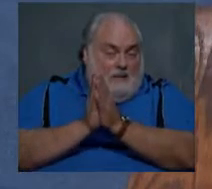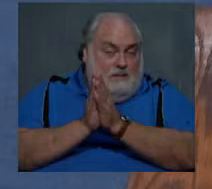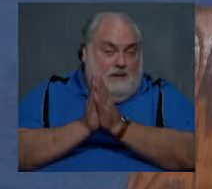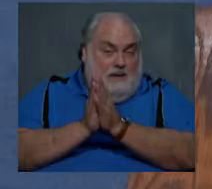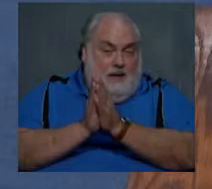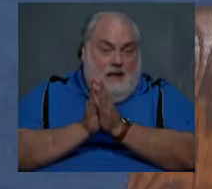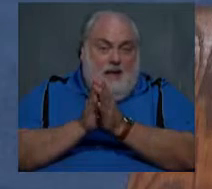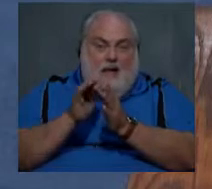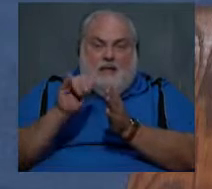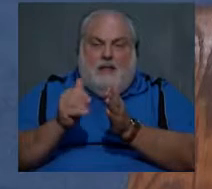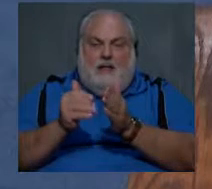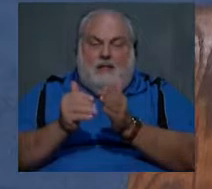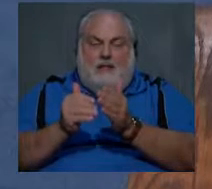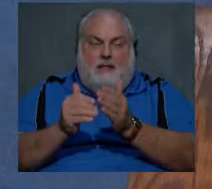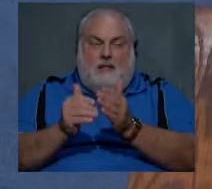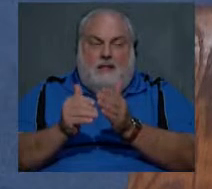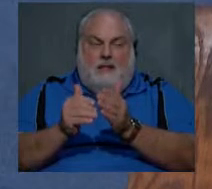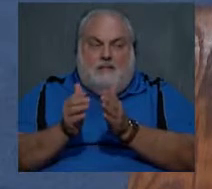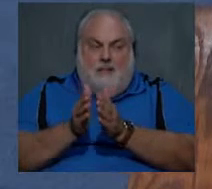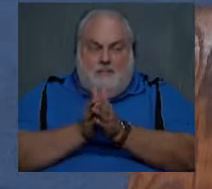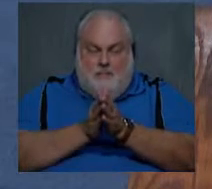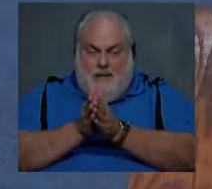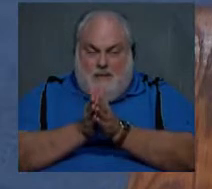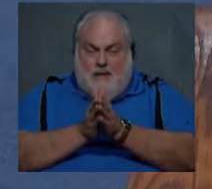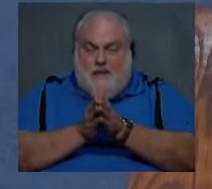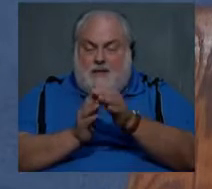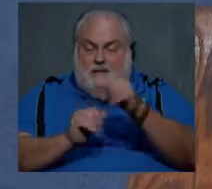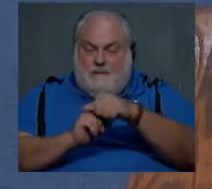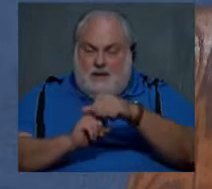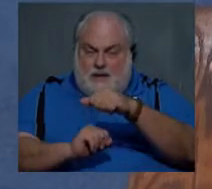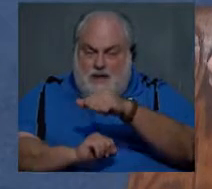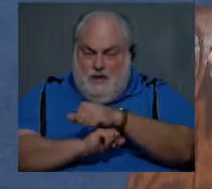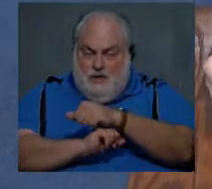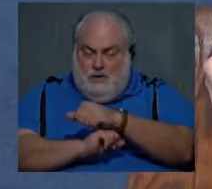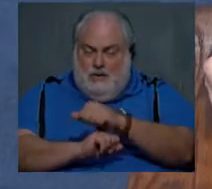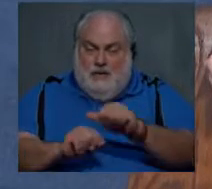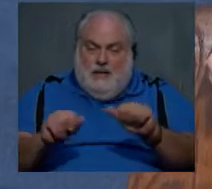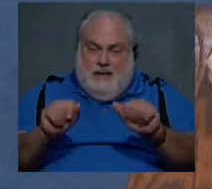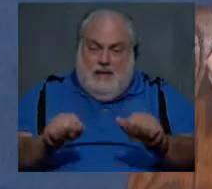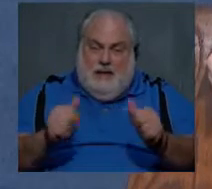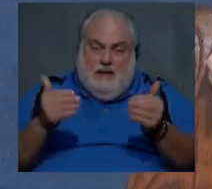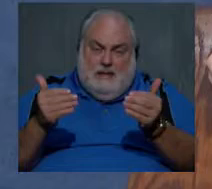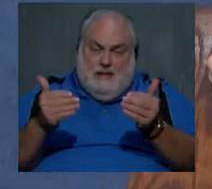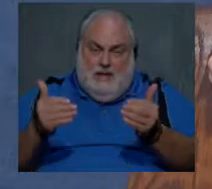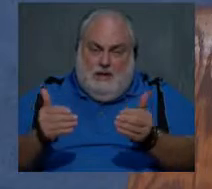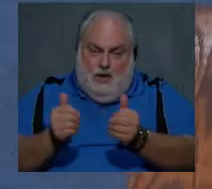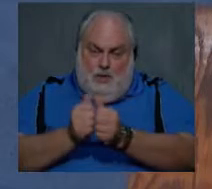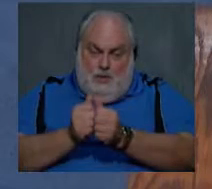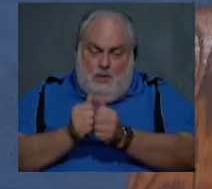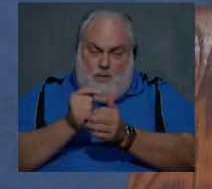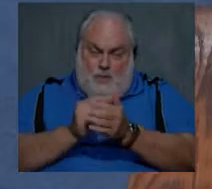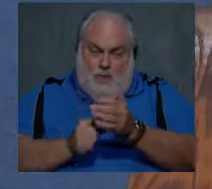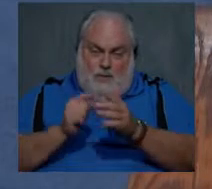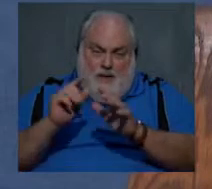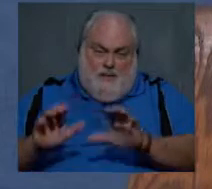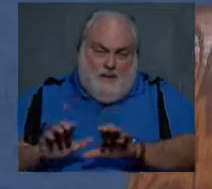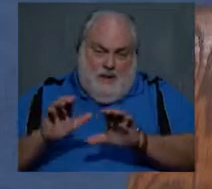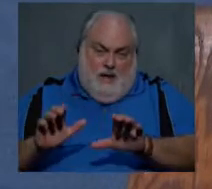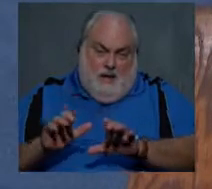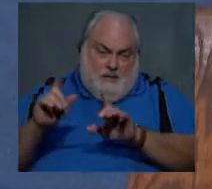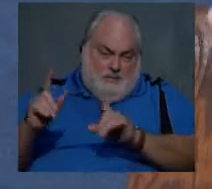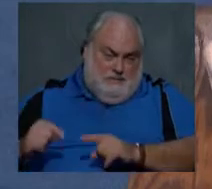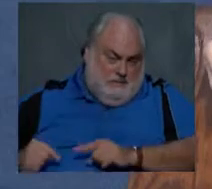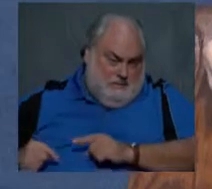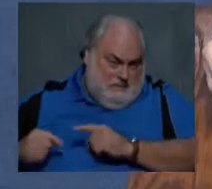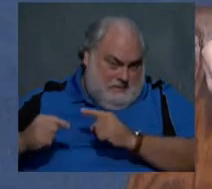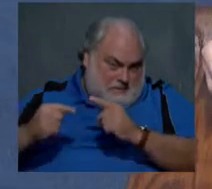the Methodist Foundation continue what has been the experience. And the current